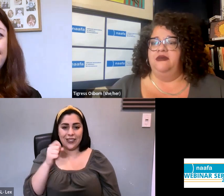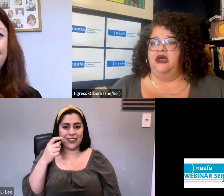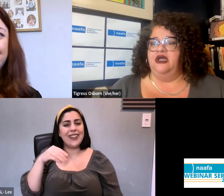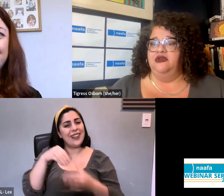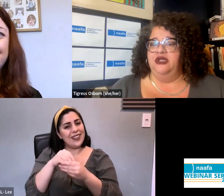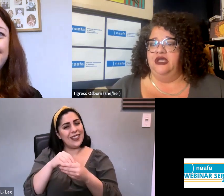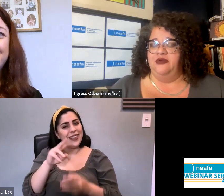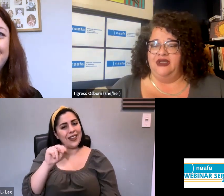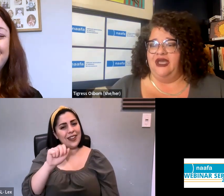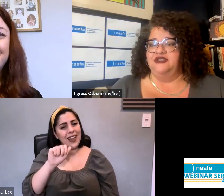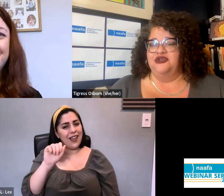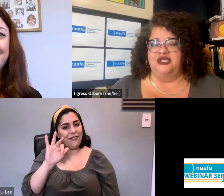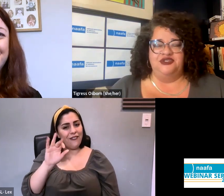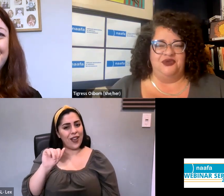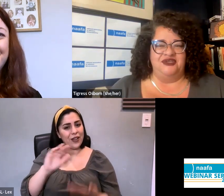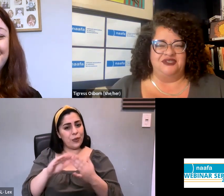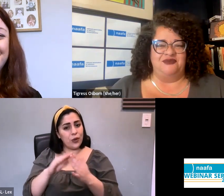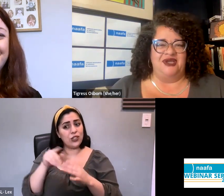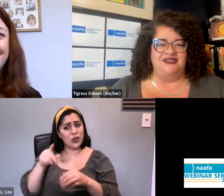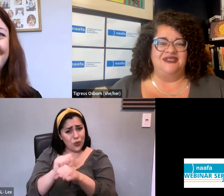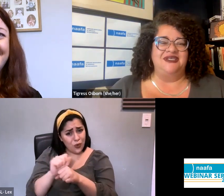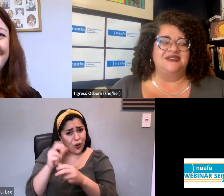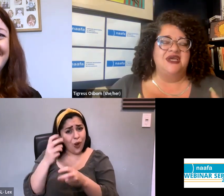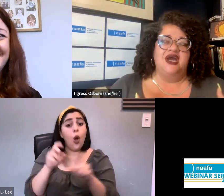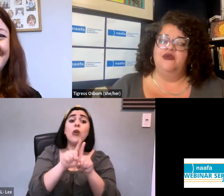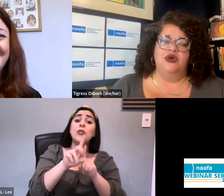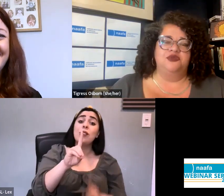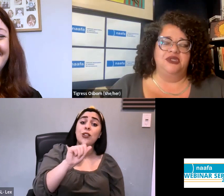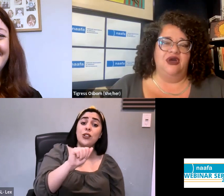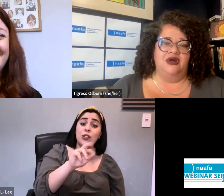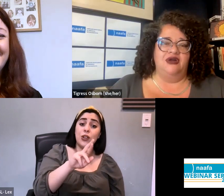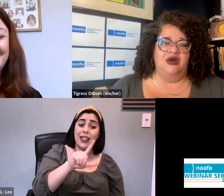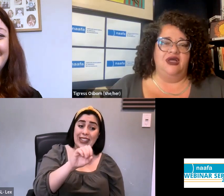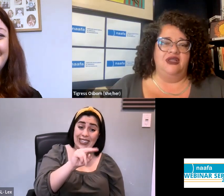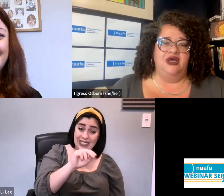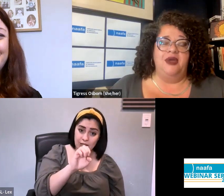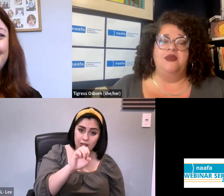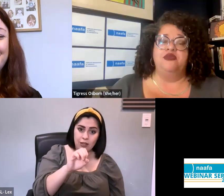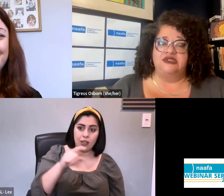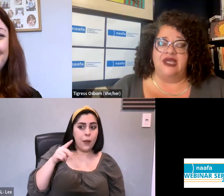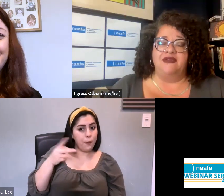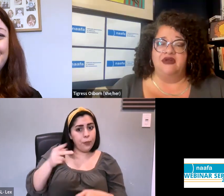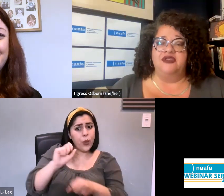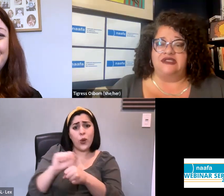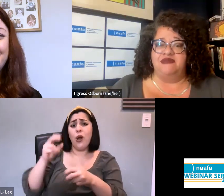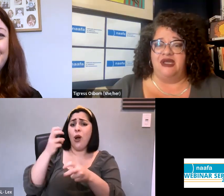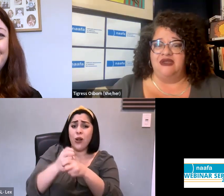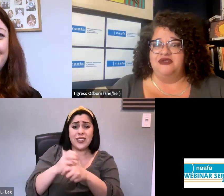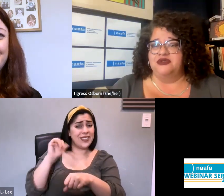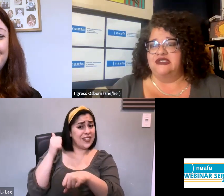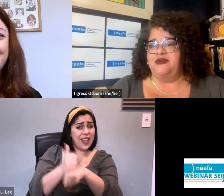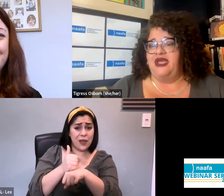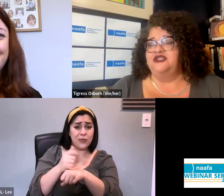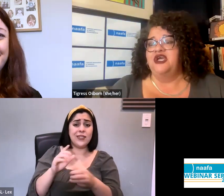hard, including, again, Darlene doing research behind the scenes. Worked really hard on helping put together the death